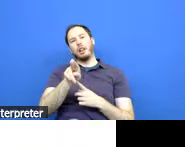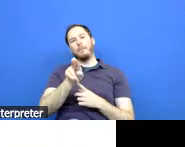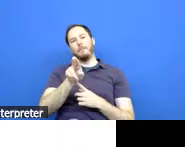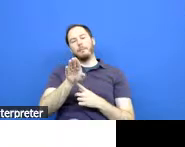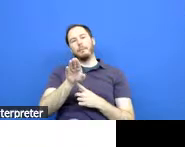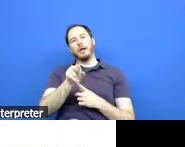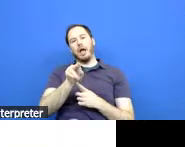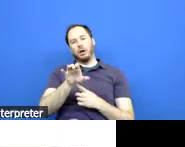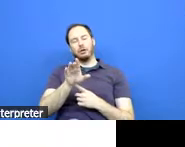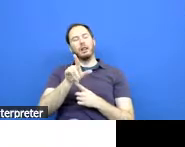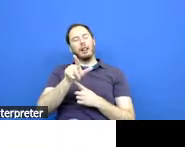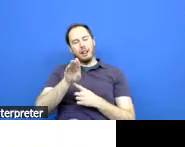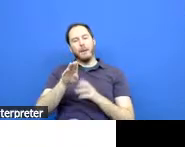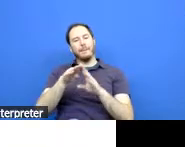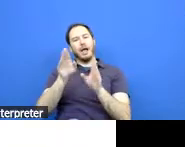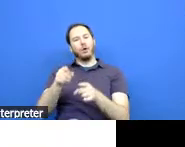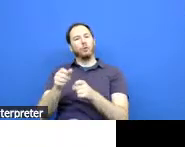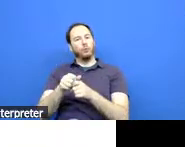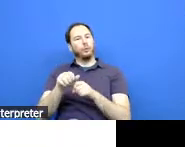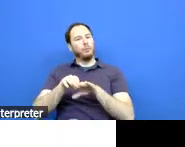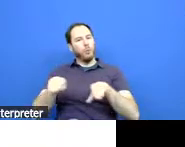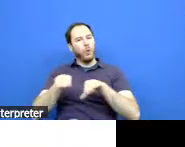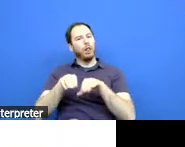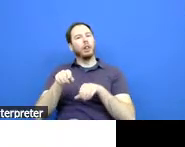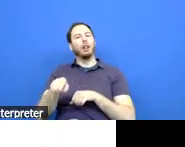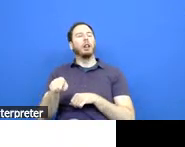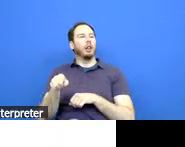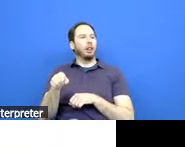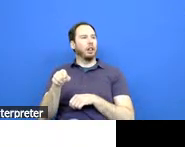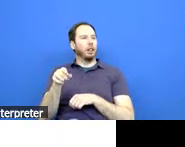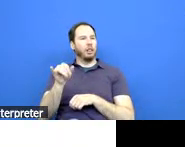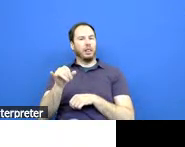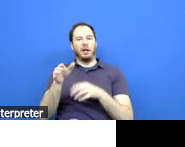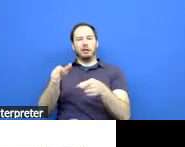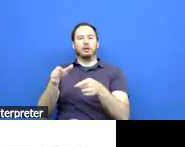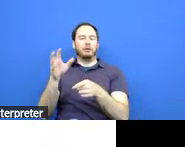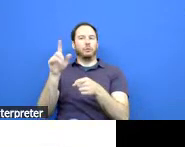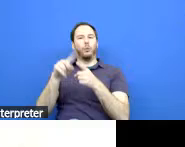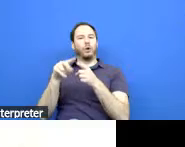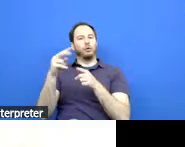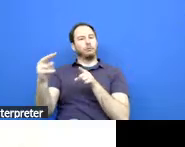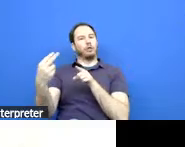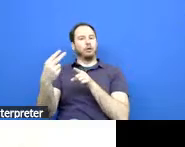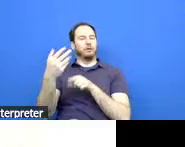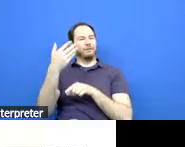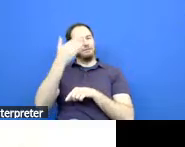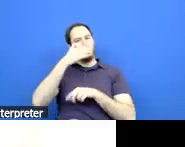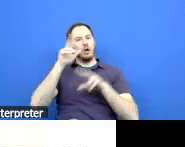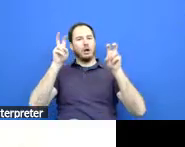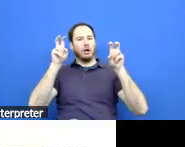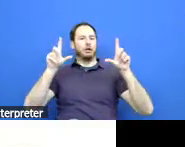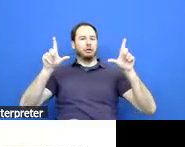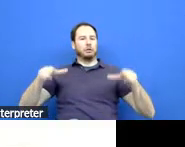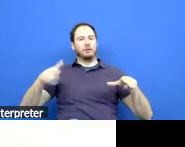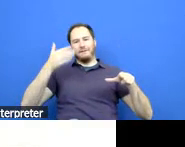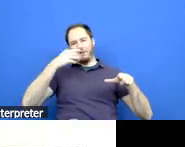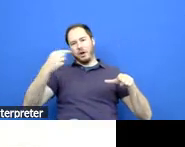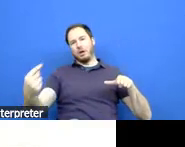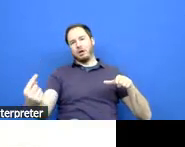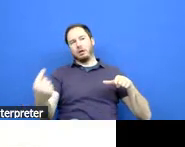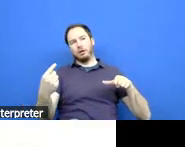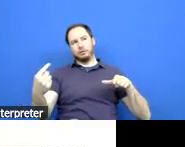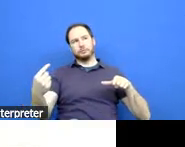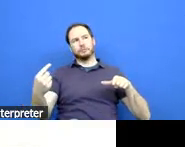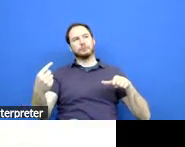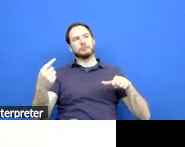which will have a pool, and is kind of the front-facing building right along that corner. And then if you're crossing